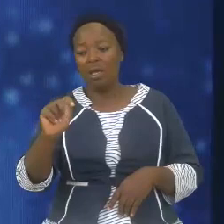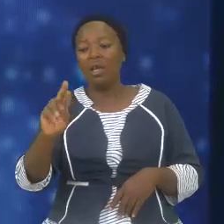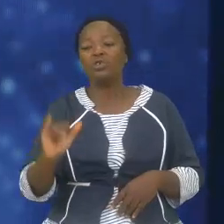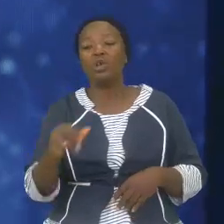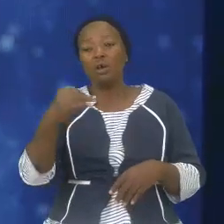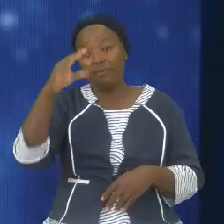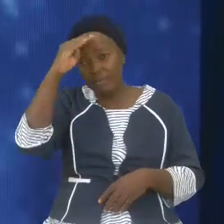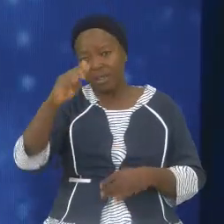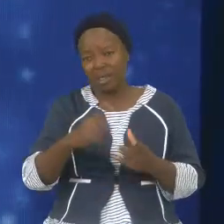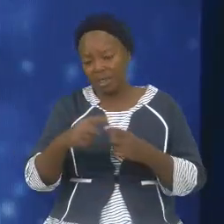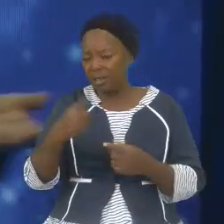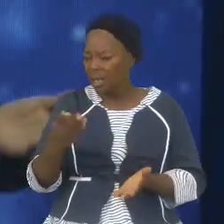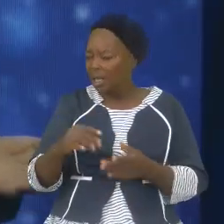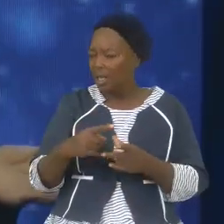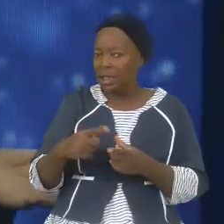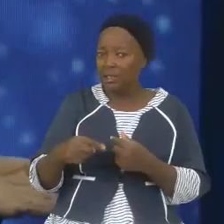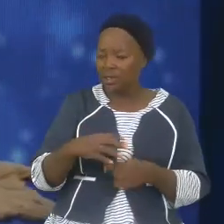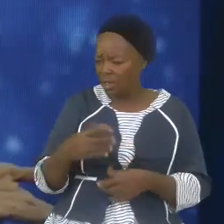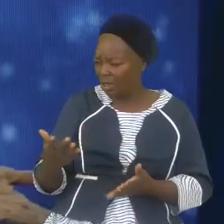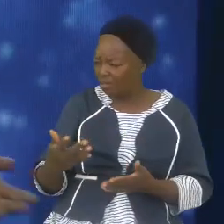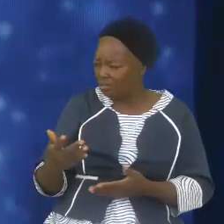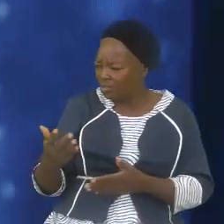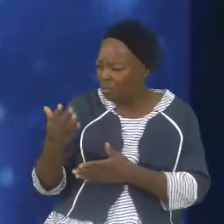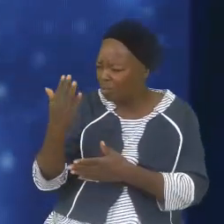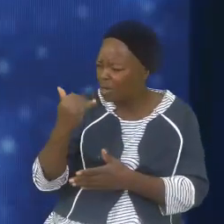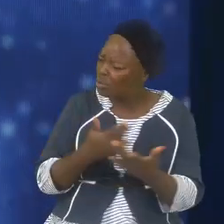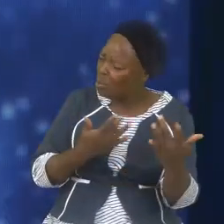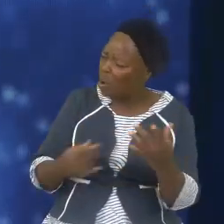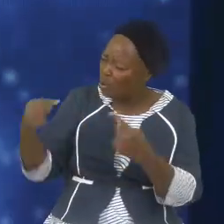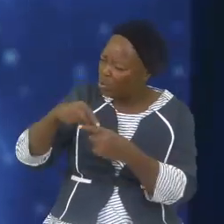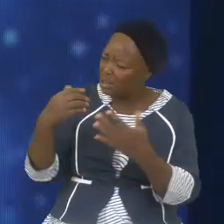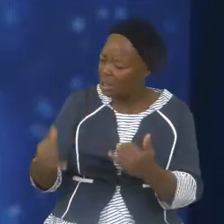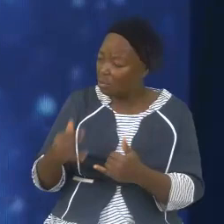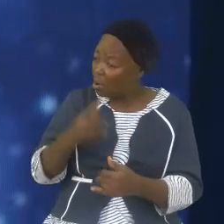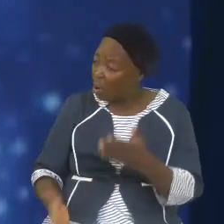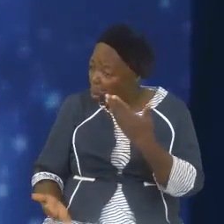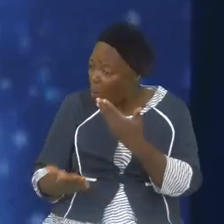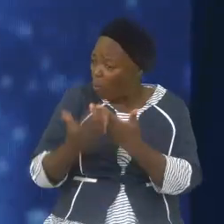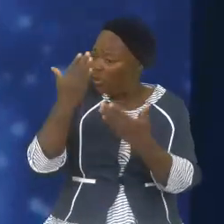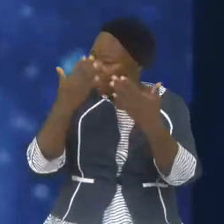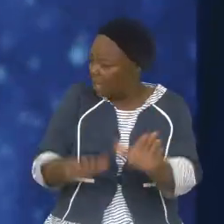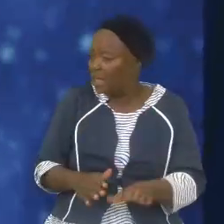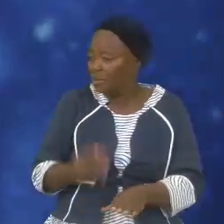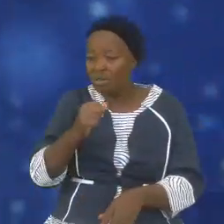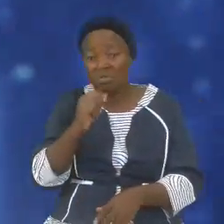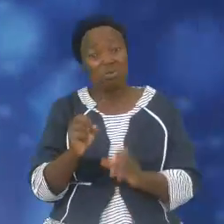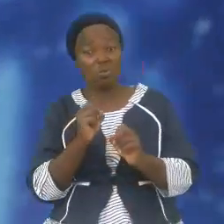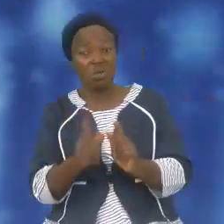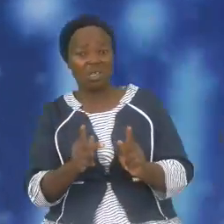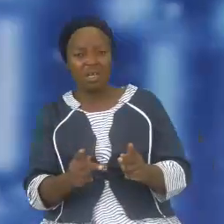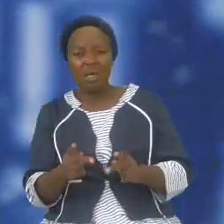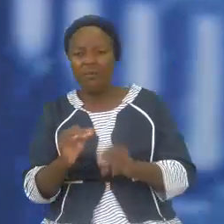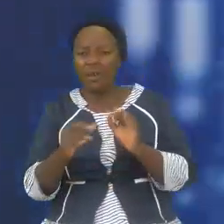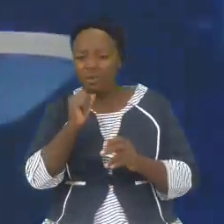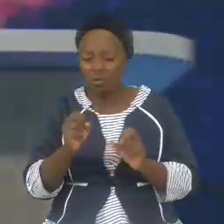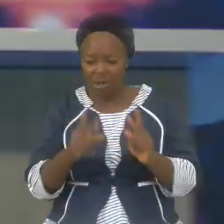x-ray and you say, why did you wait until this time? You're almost dead. You're not all right. If you're not all right